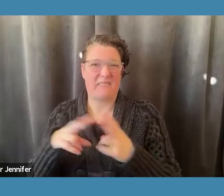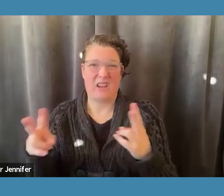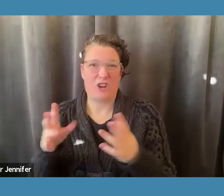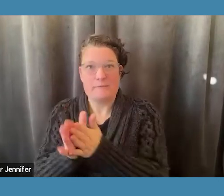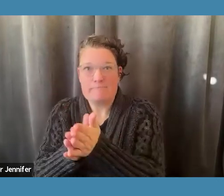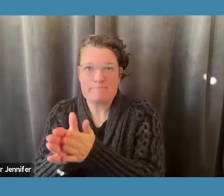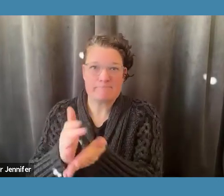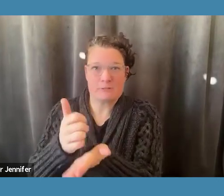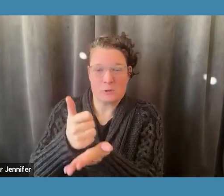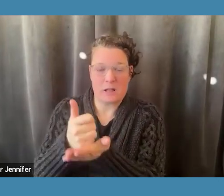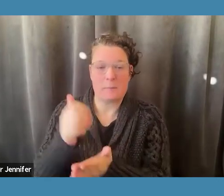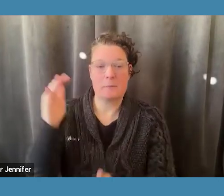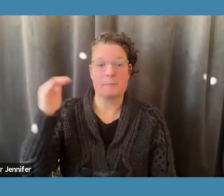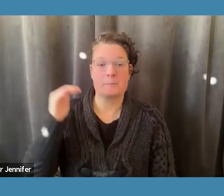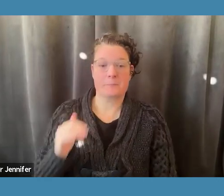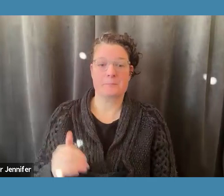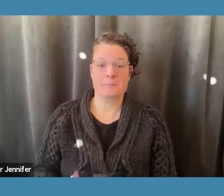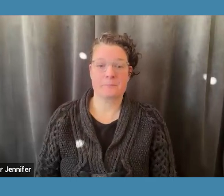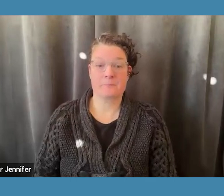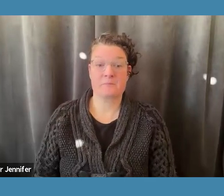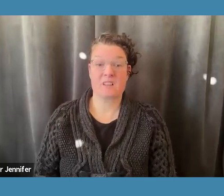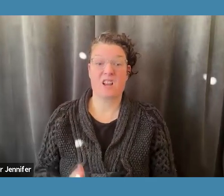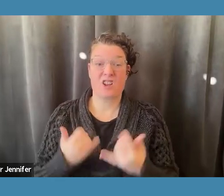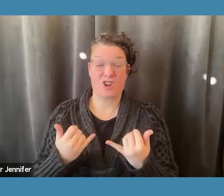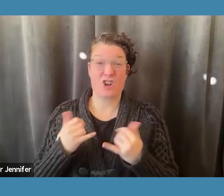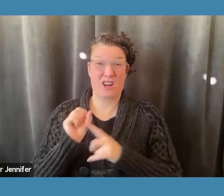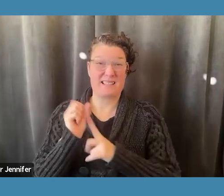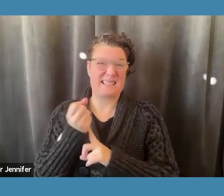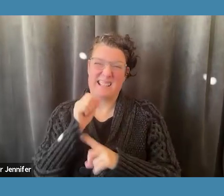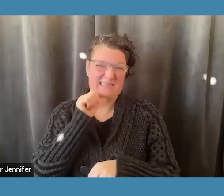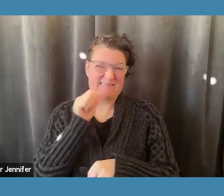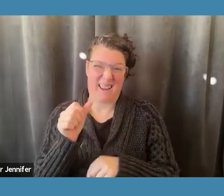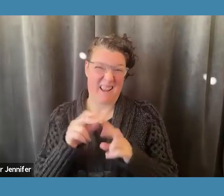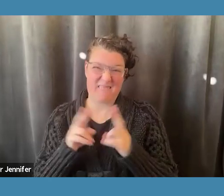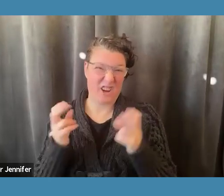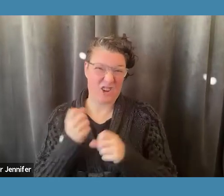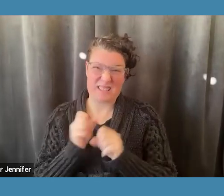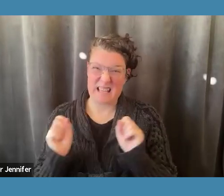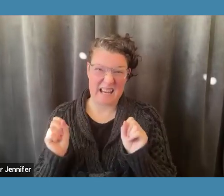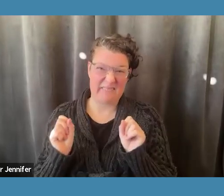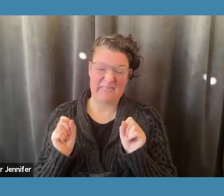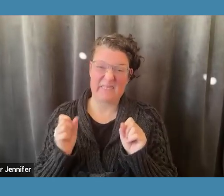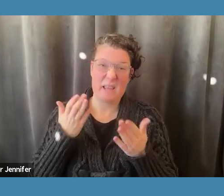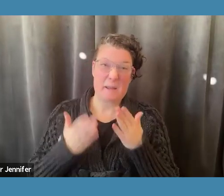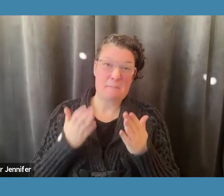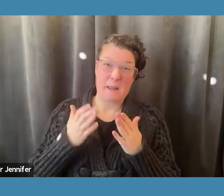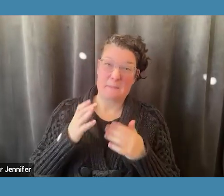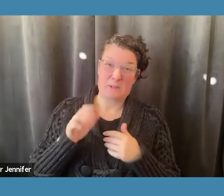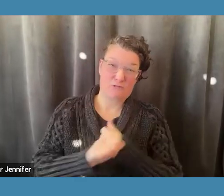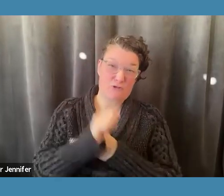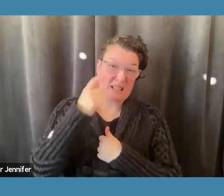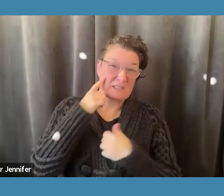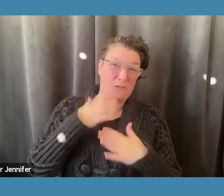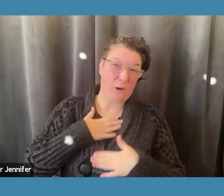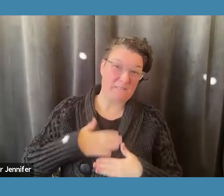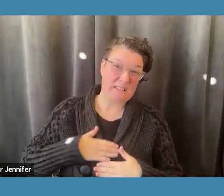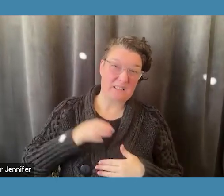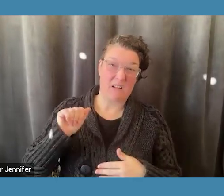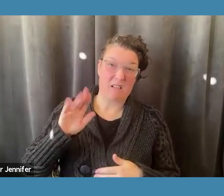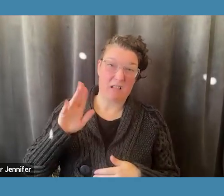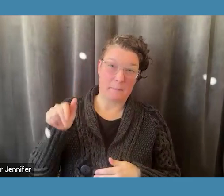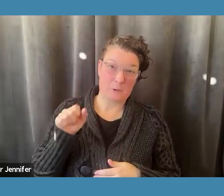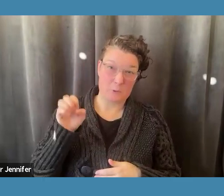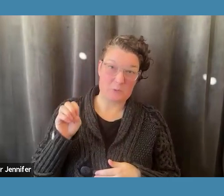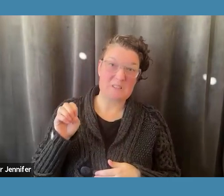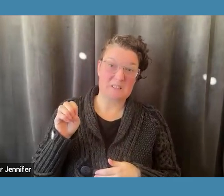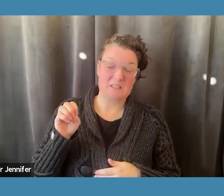Applicant safety in the current setting, that they may be at risk of physical abuse of the